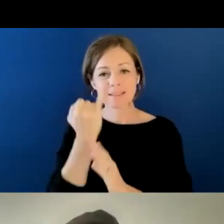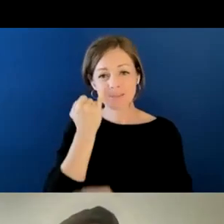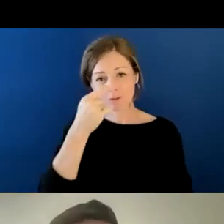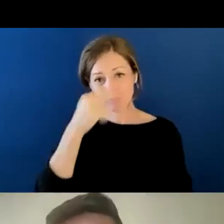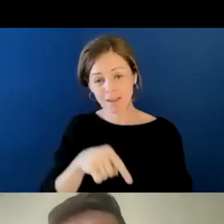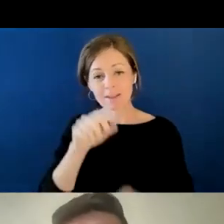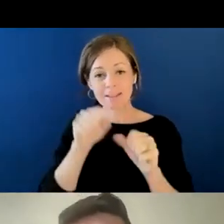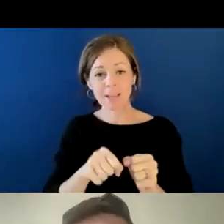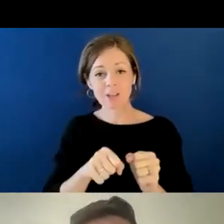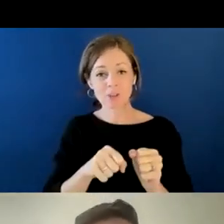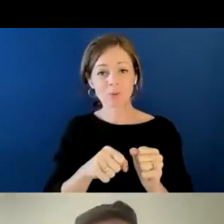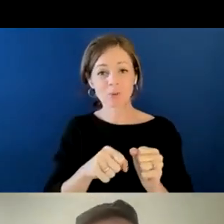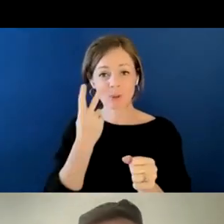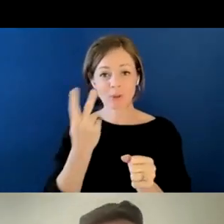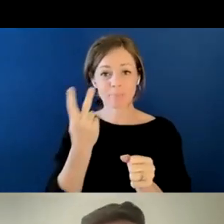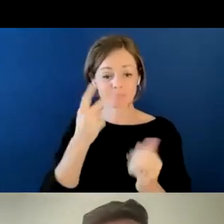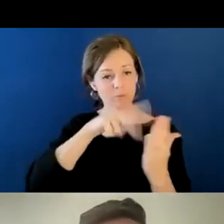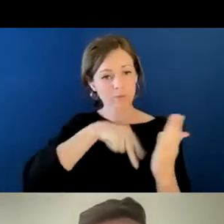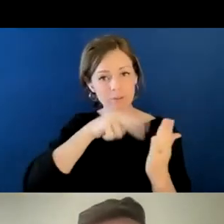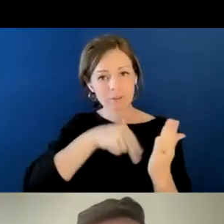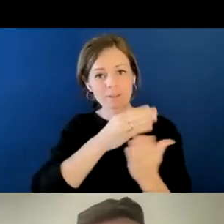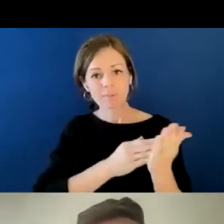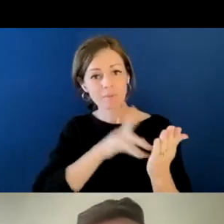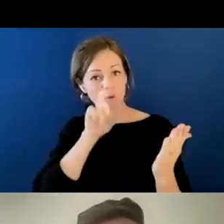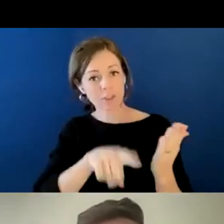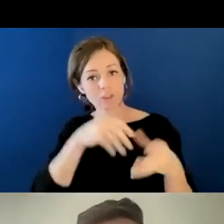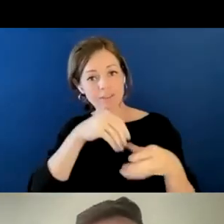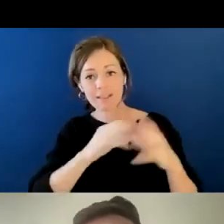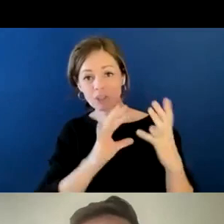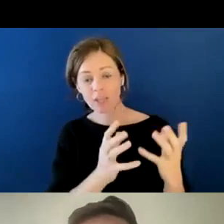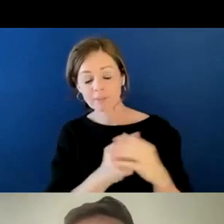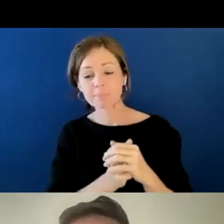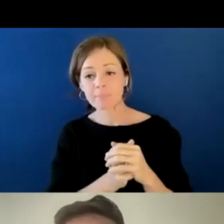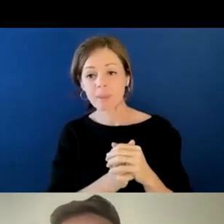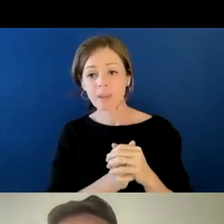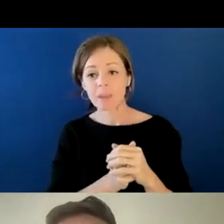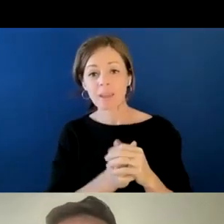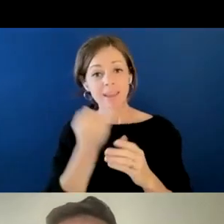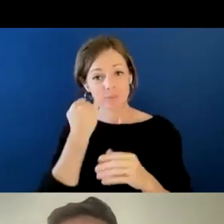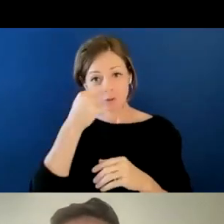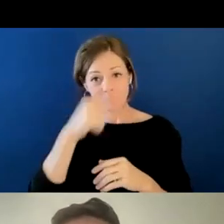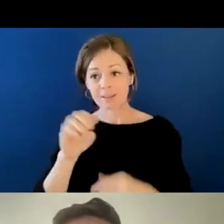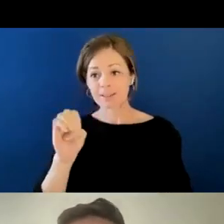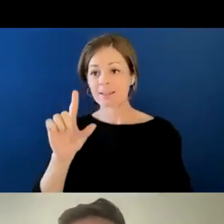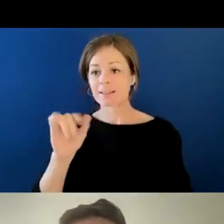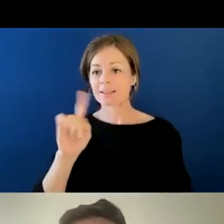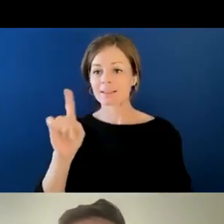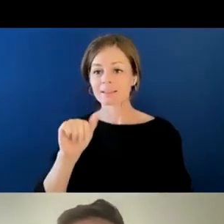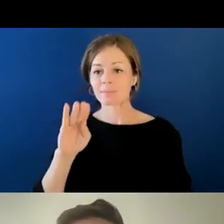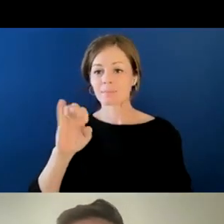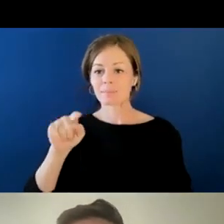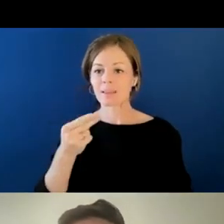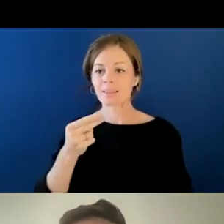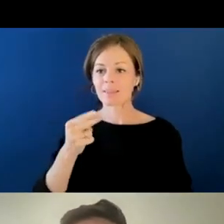maybe review back and take a look at some of the questions that came up. And what I'll do, if you don't mind, Elizabeth, I'll throw it at you and